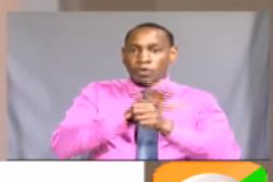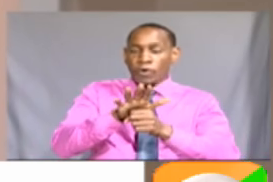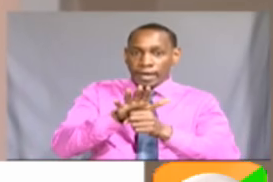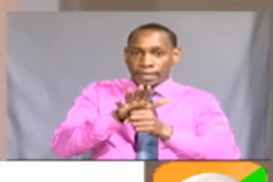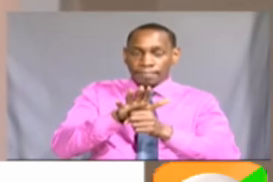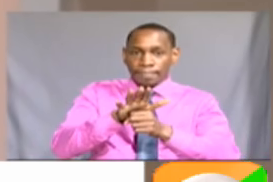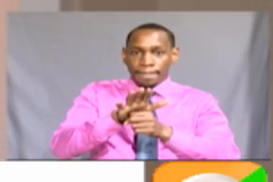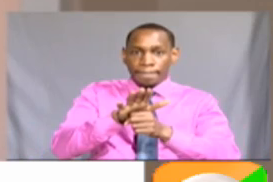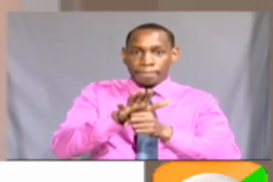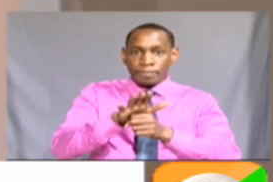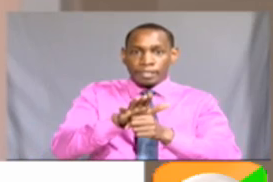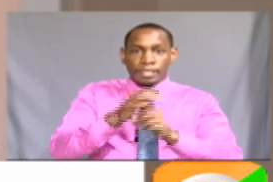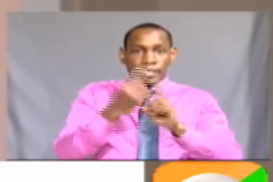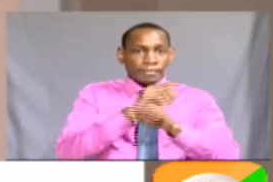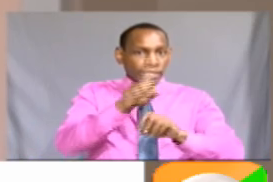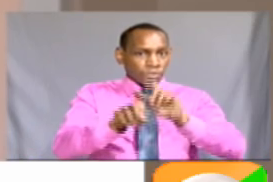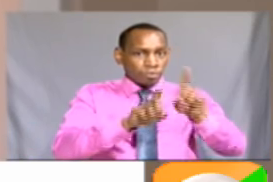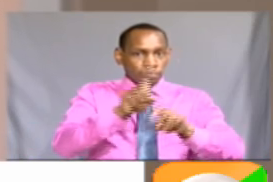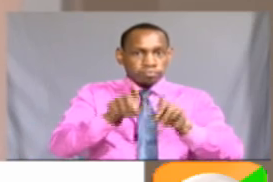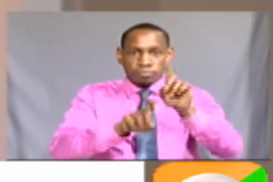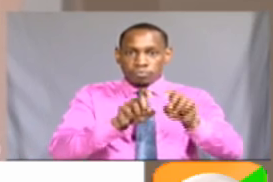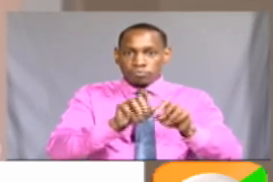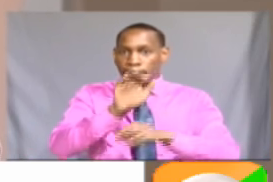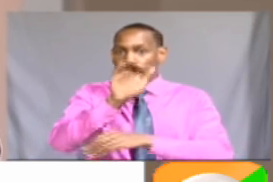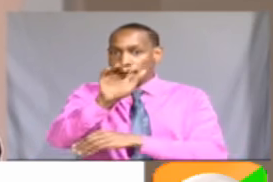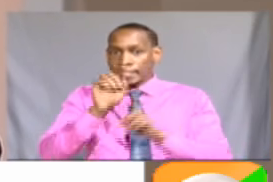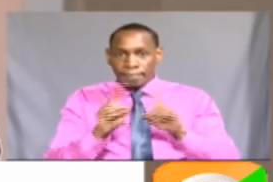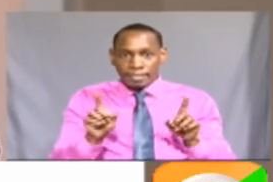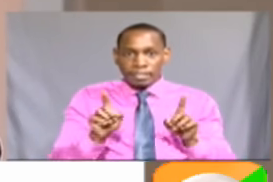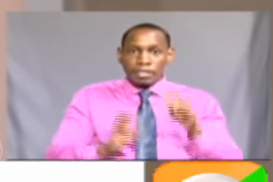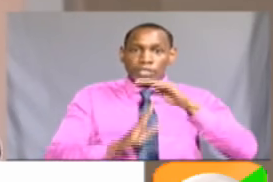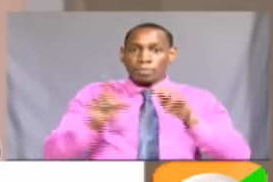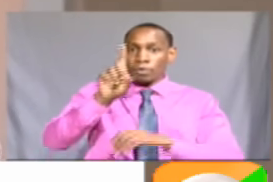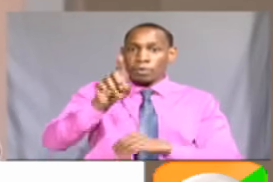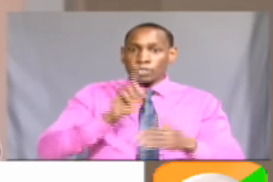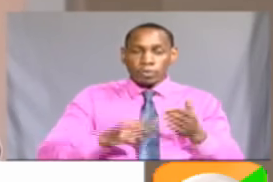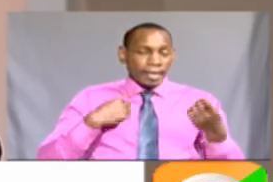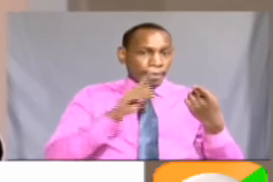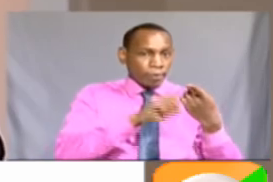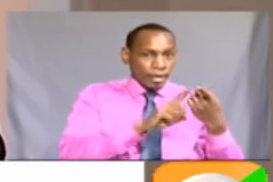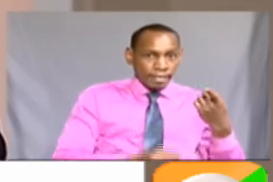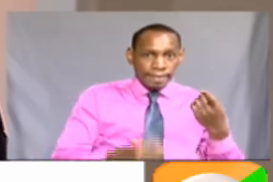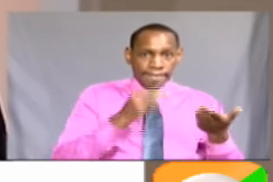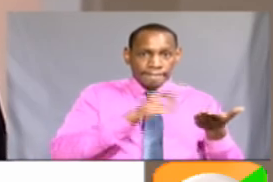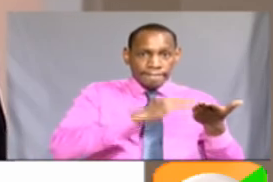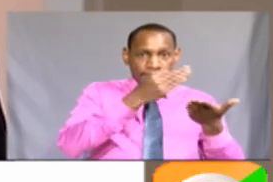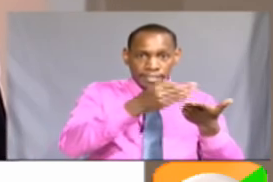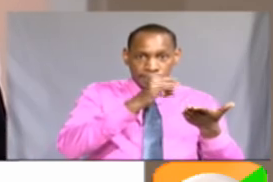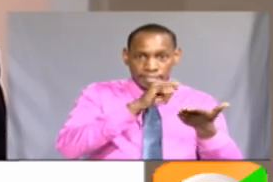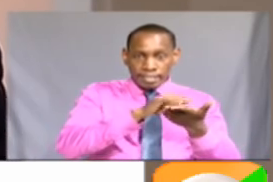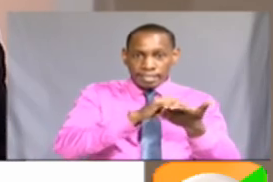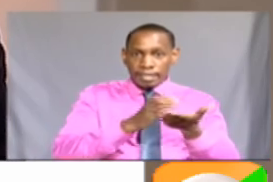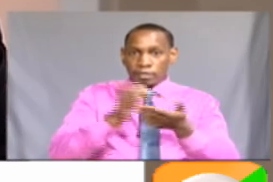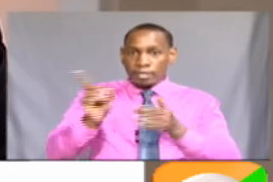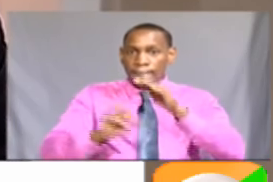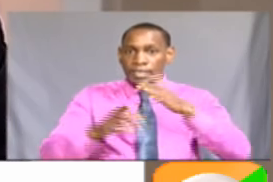COVID-19. Quite a number of questions were asked, but the main question was, number one, funds streamed to the Ministry